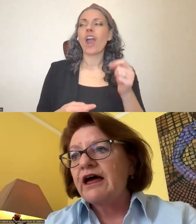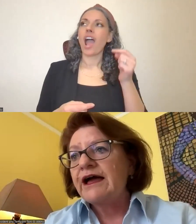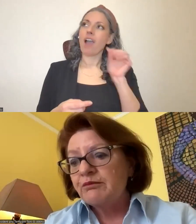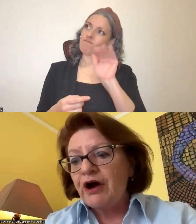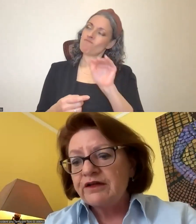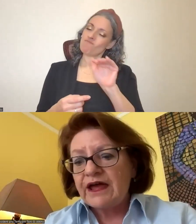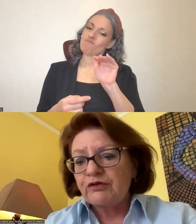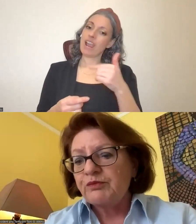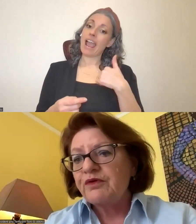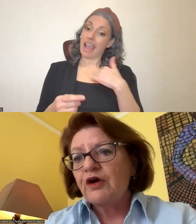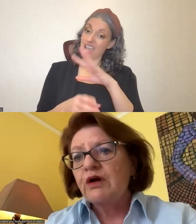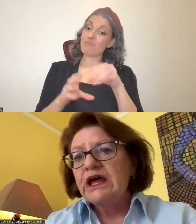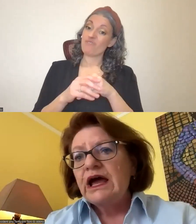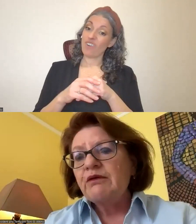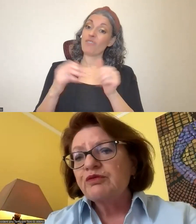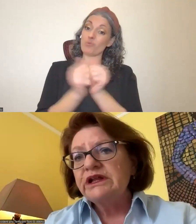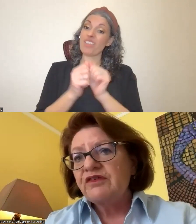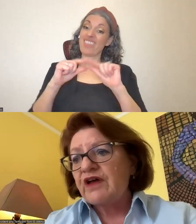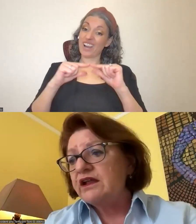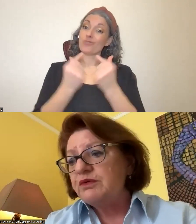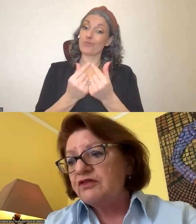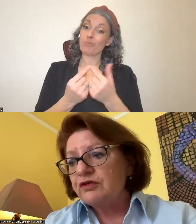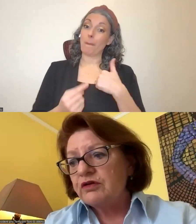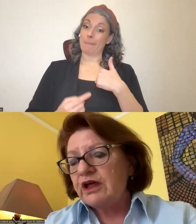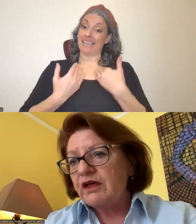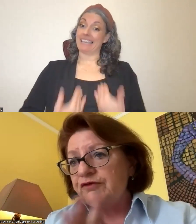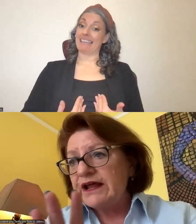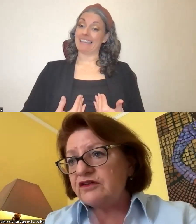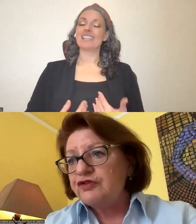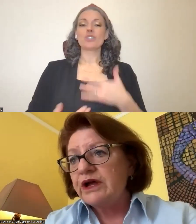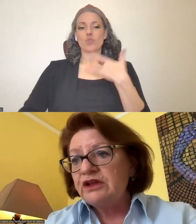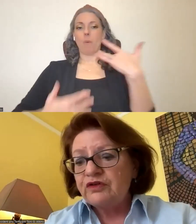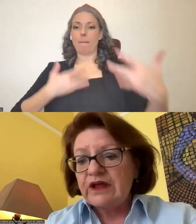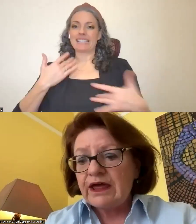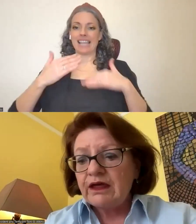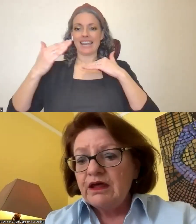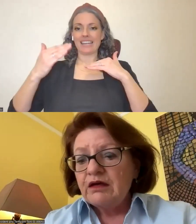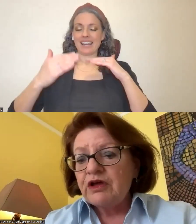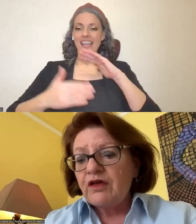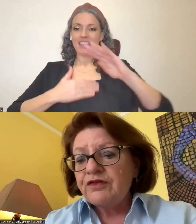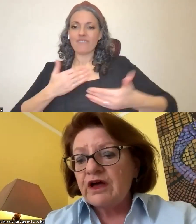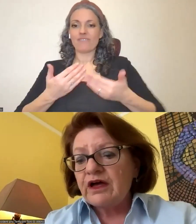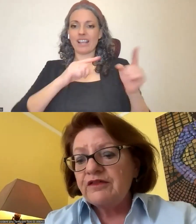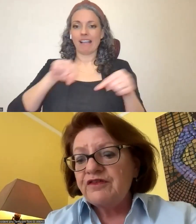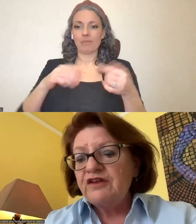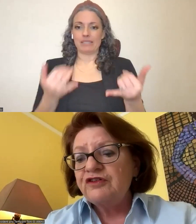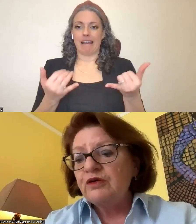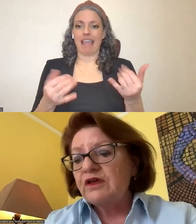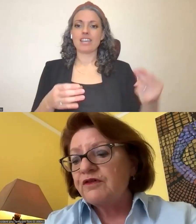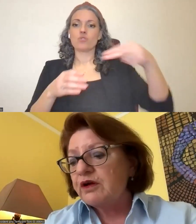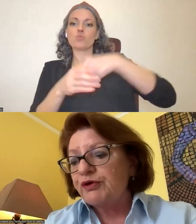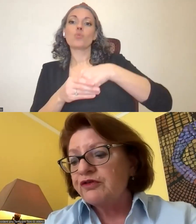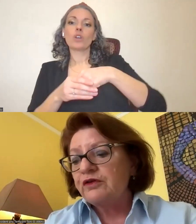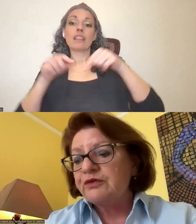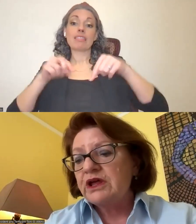that I am part of that group. So I was really excited to be invited to join you today because this issue